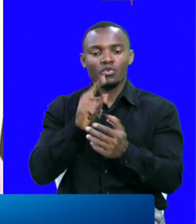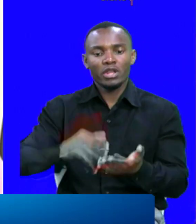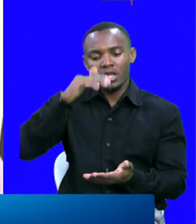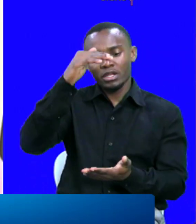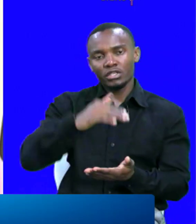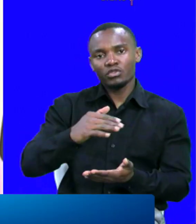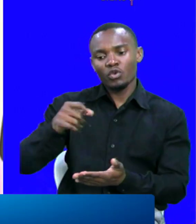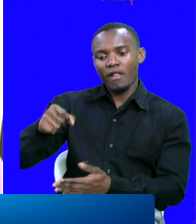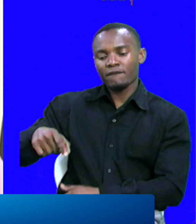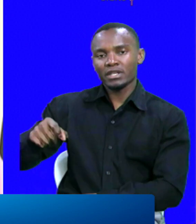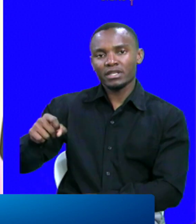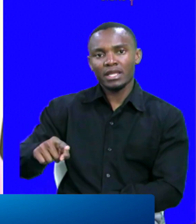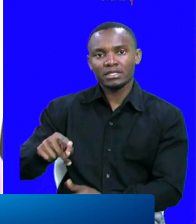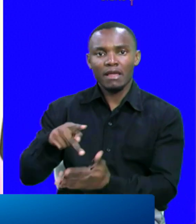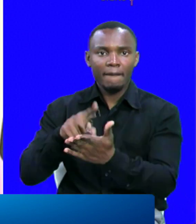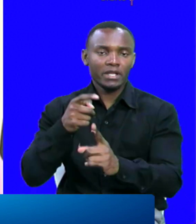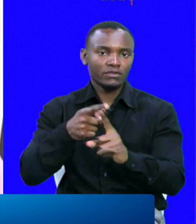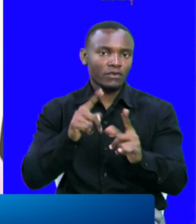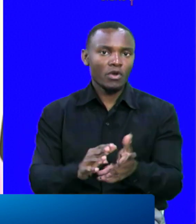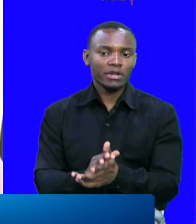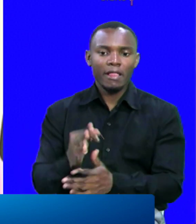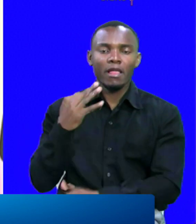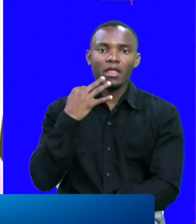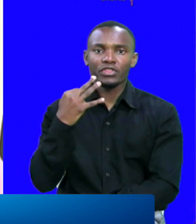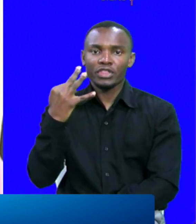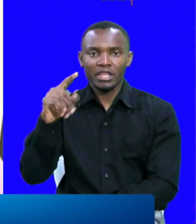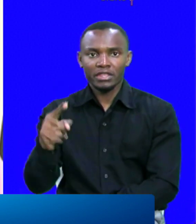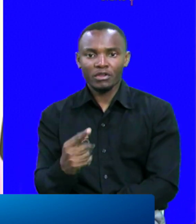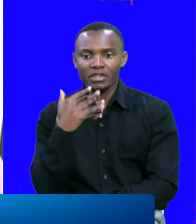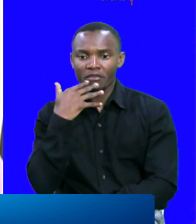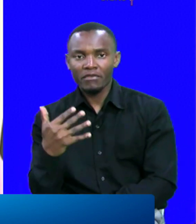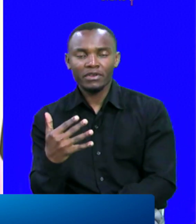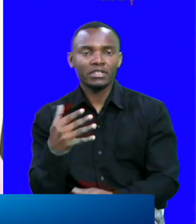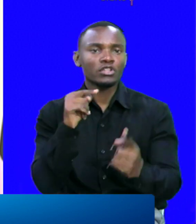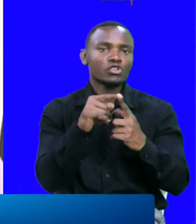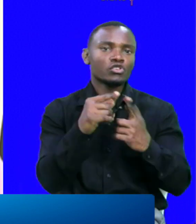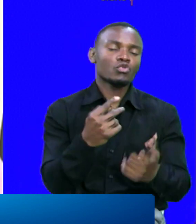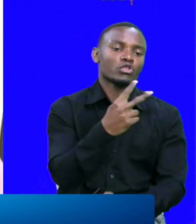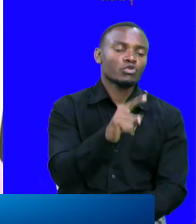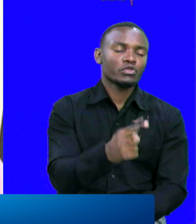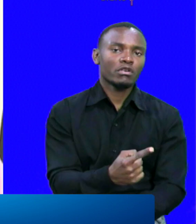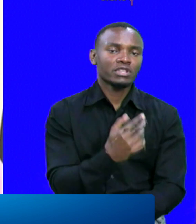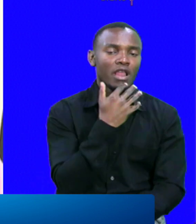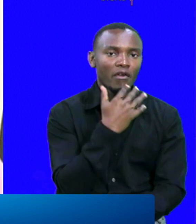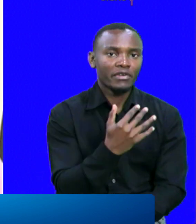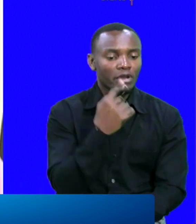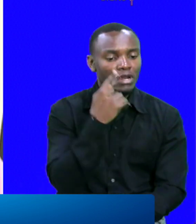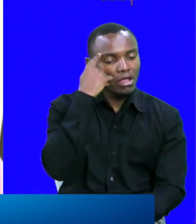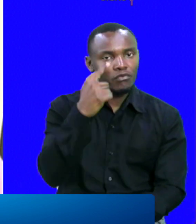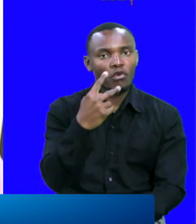transformation agenda and the foundation of Kenya's prosperity, industrial capacity, and